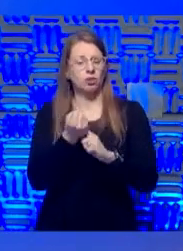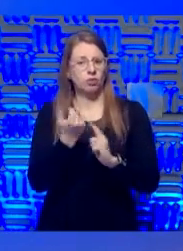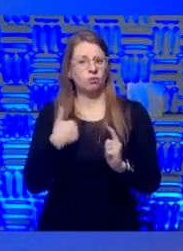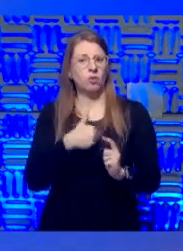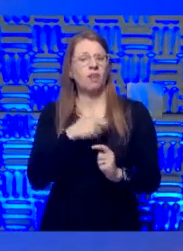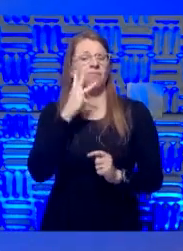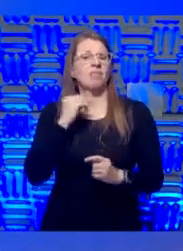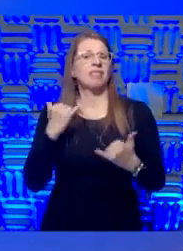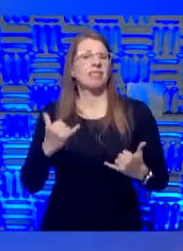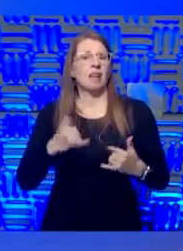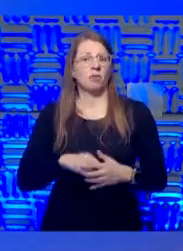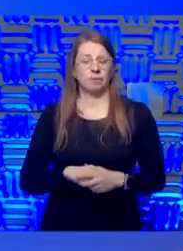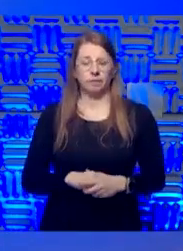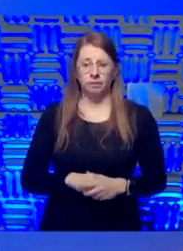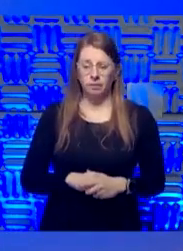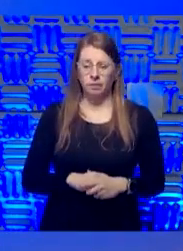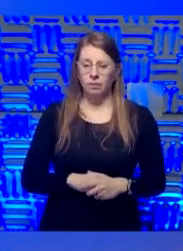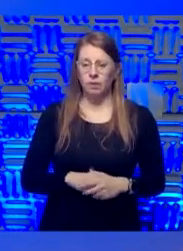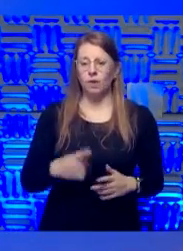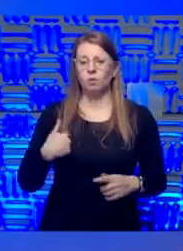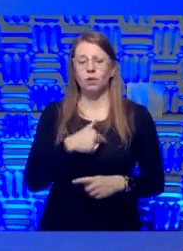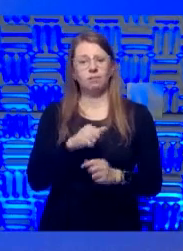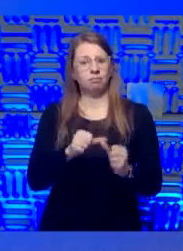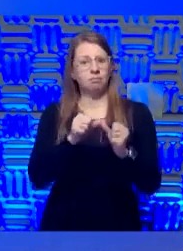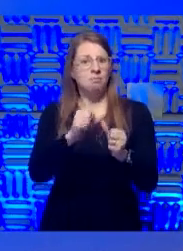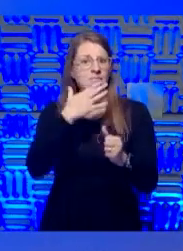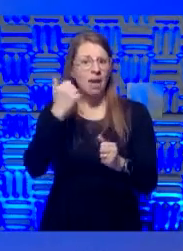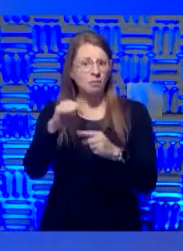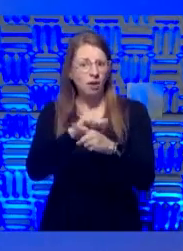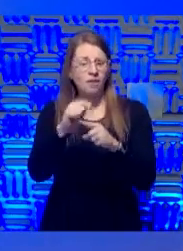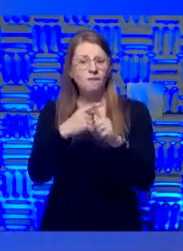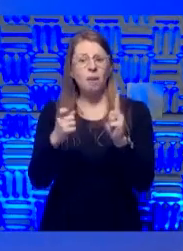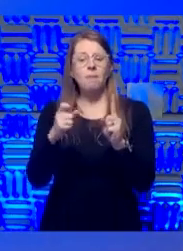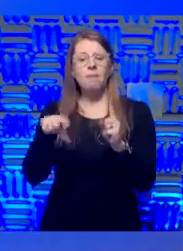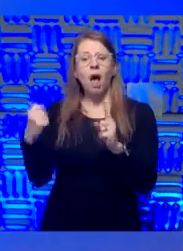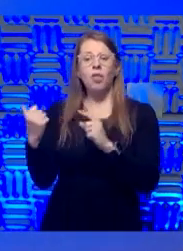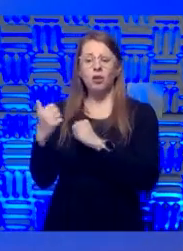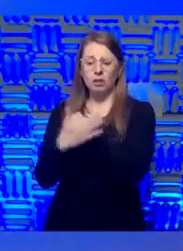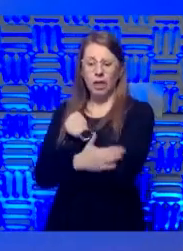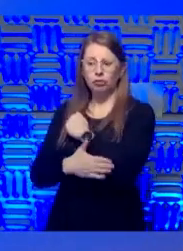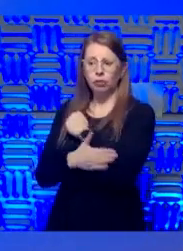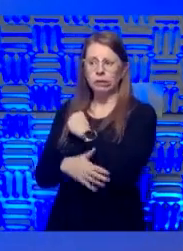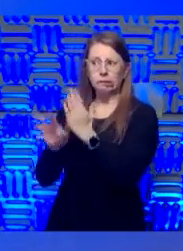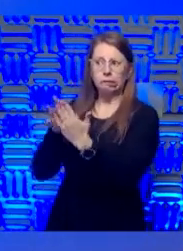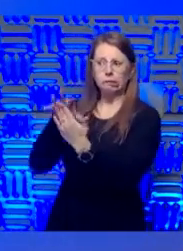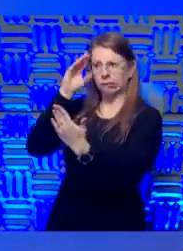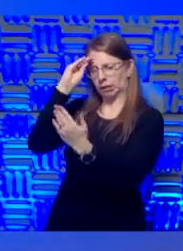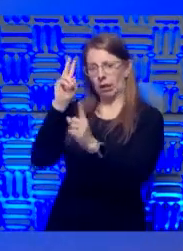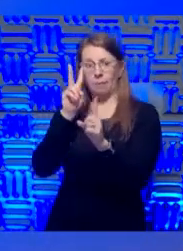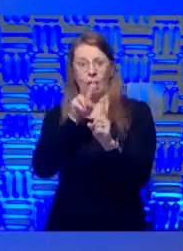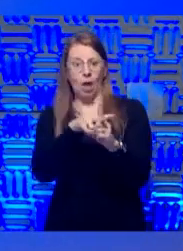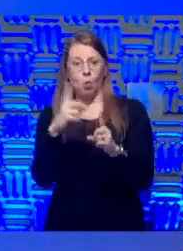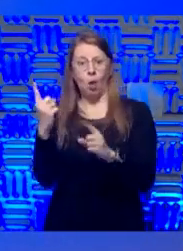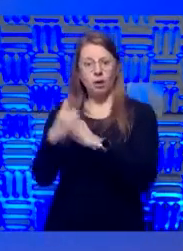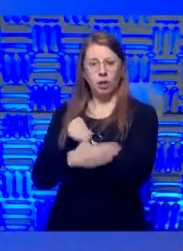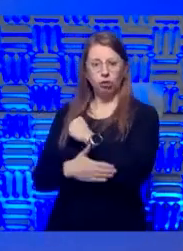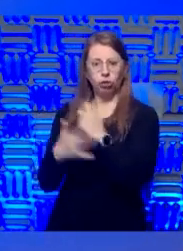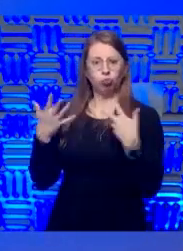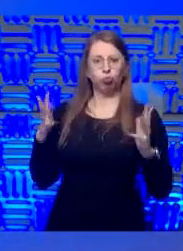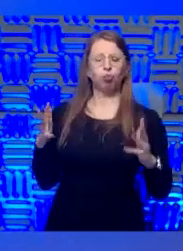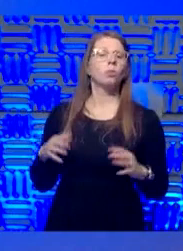in. We have to continue to take the best practices from other countries. I don't think we can apply just one